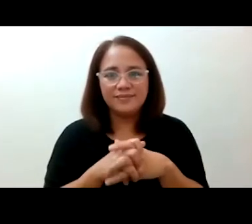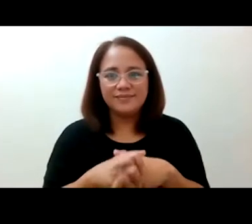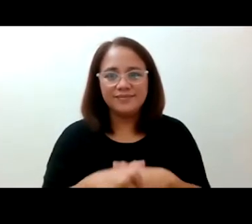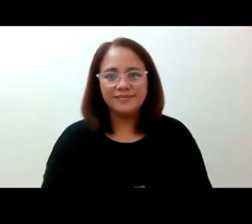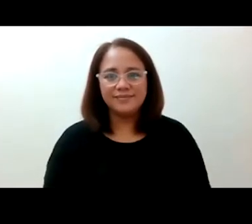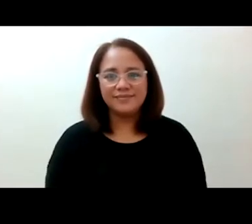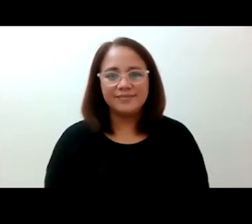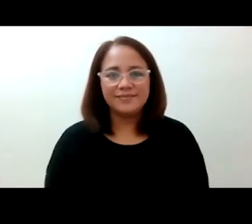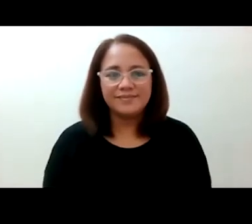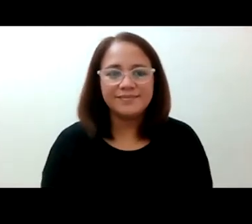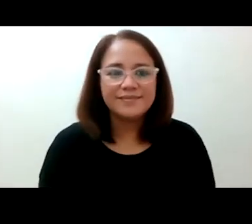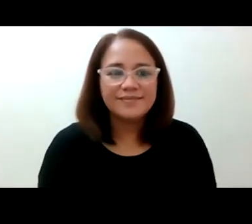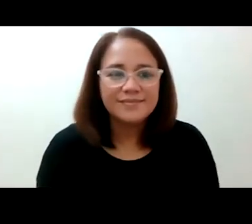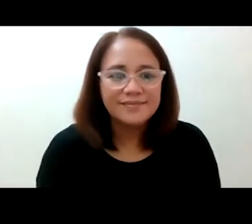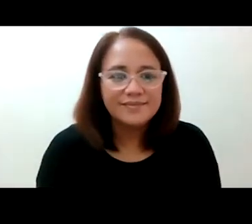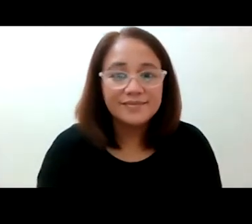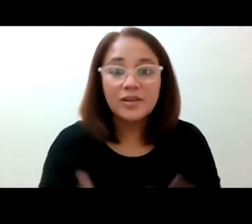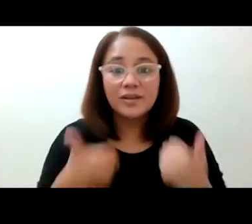Okay.